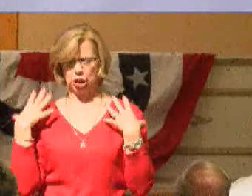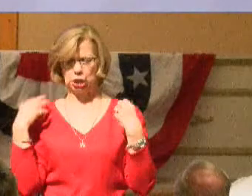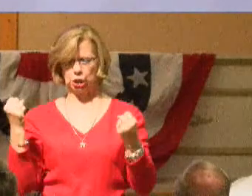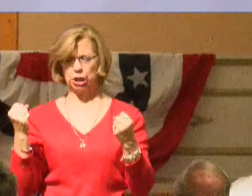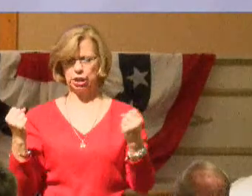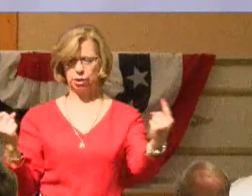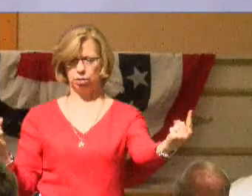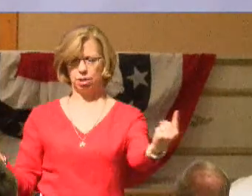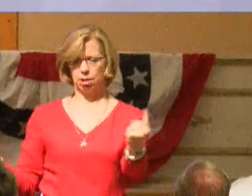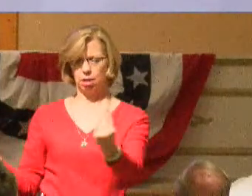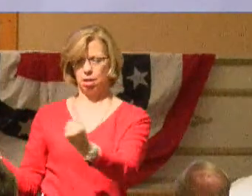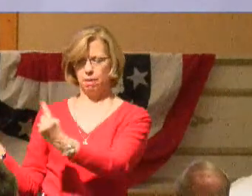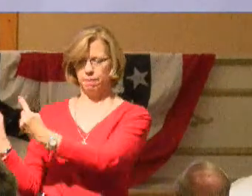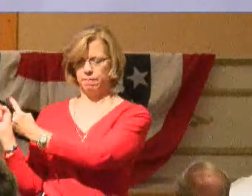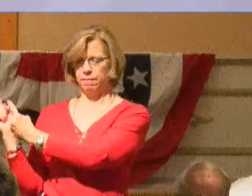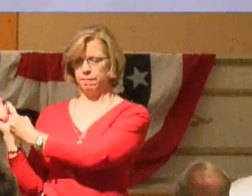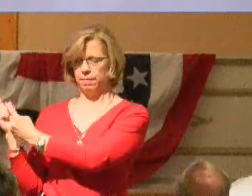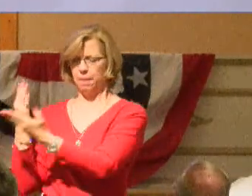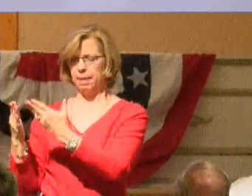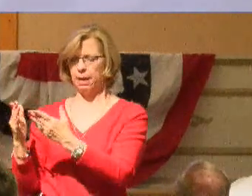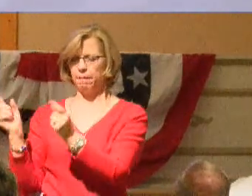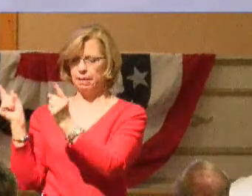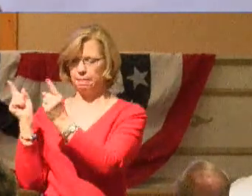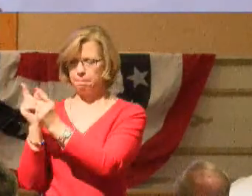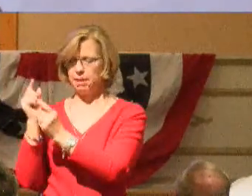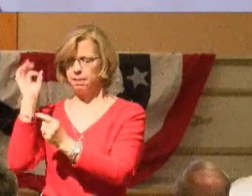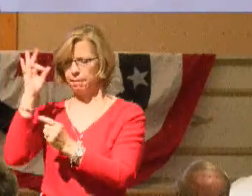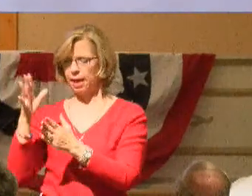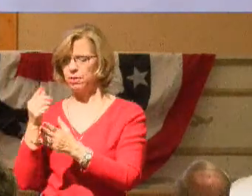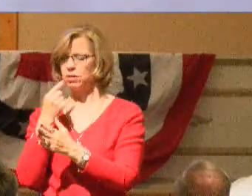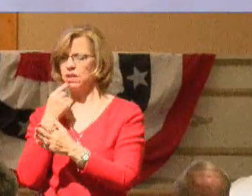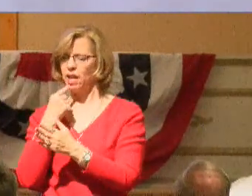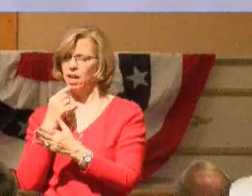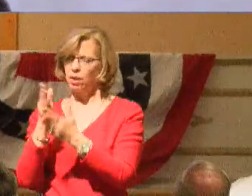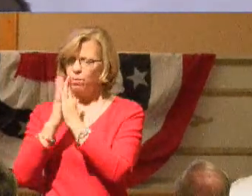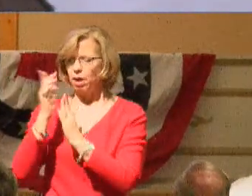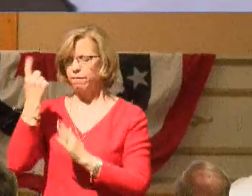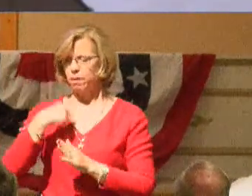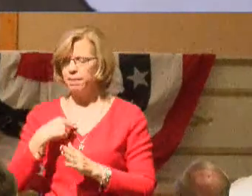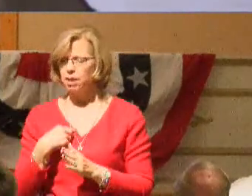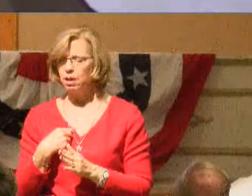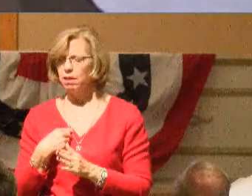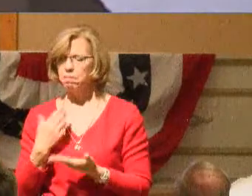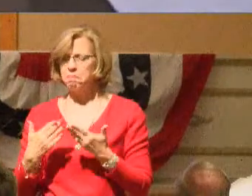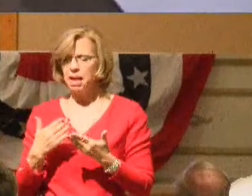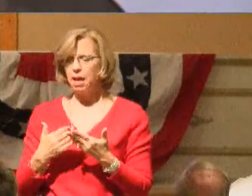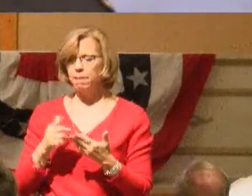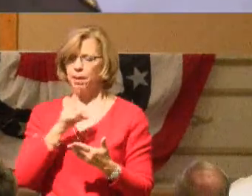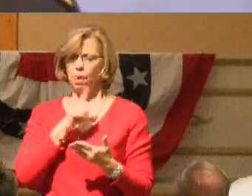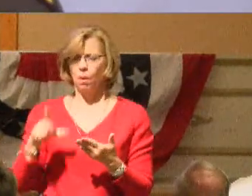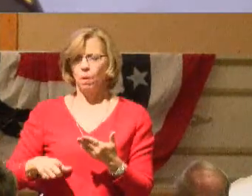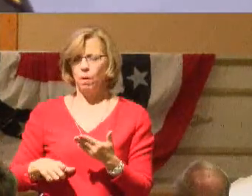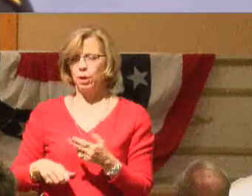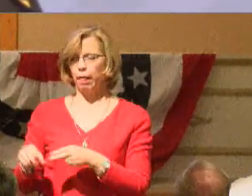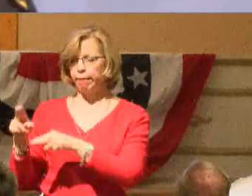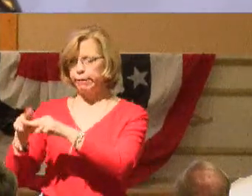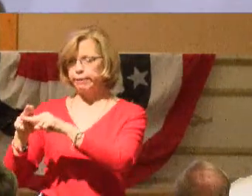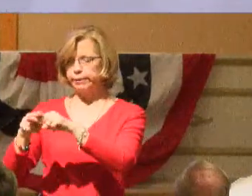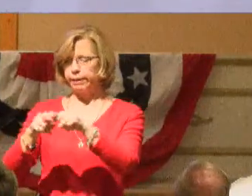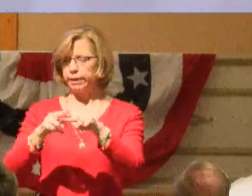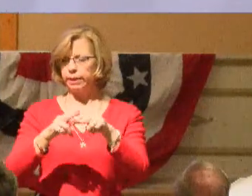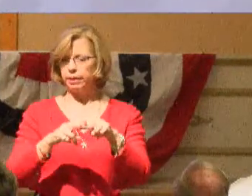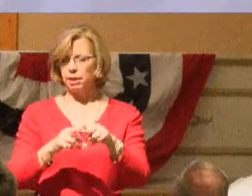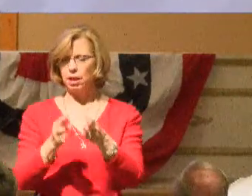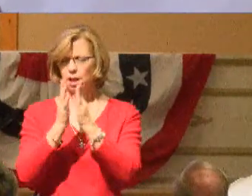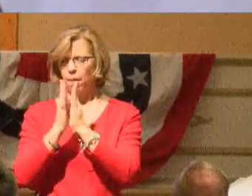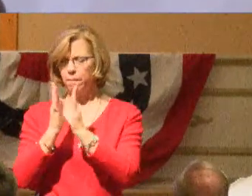this morning. Maybe even to meet the pastor and say, pray for me. Perhaps, Lord, while in their seats, they might